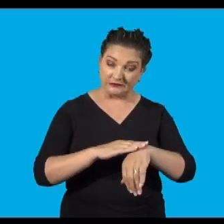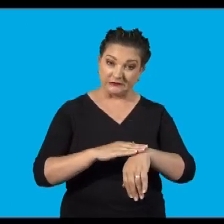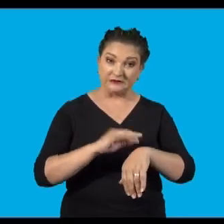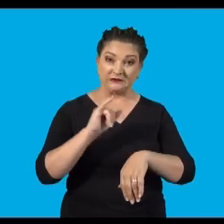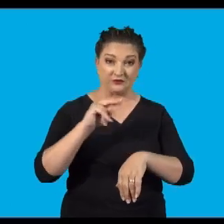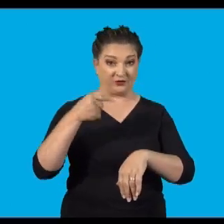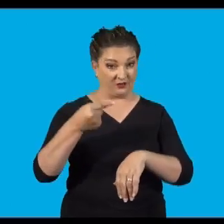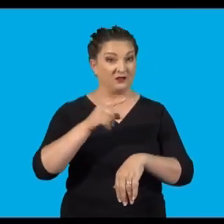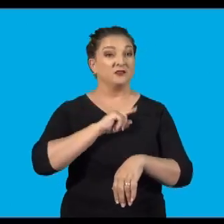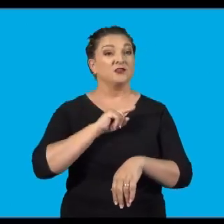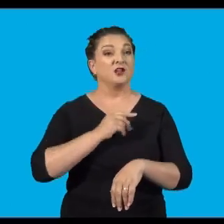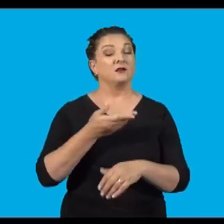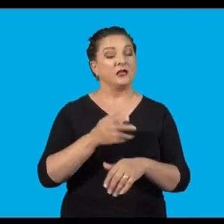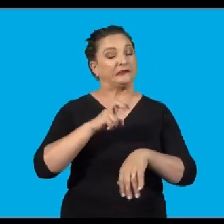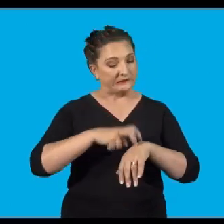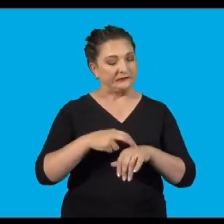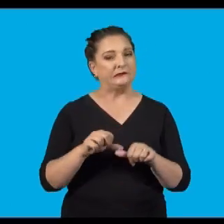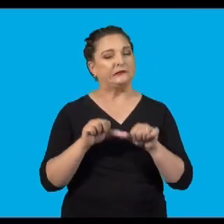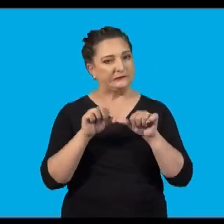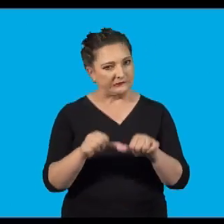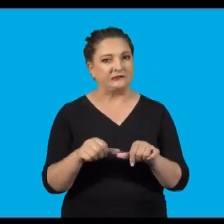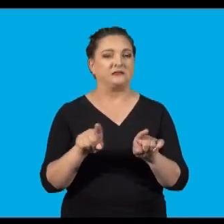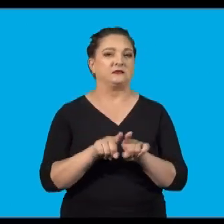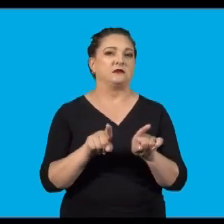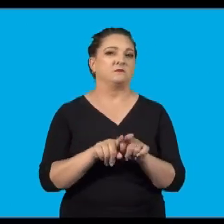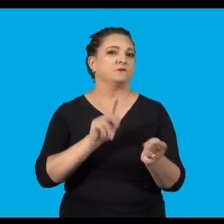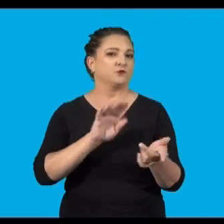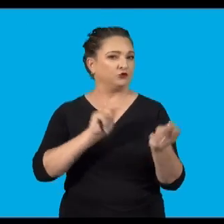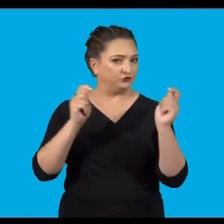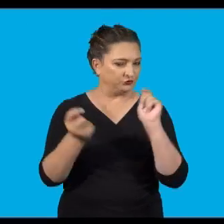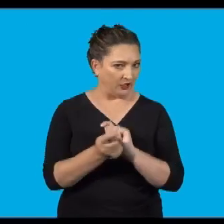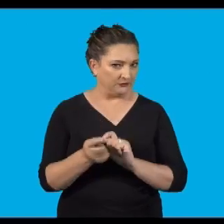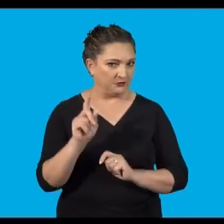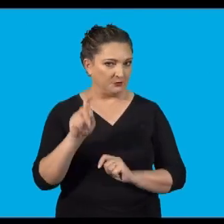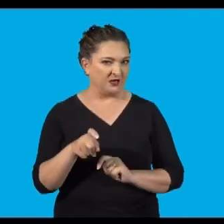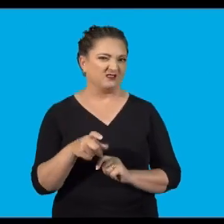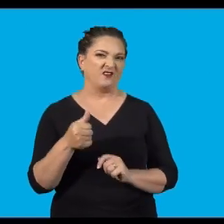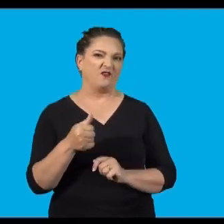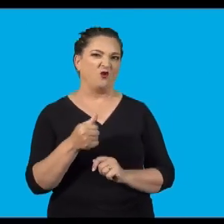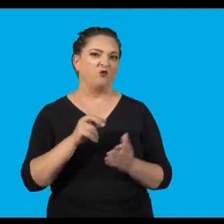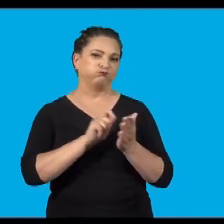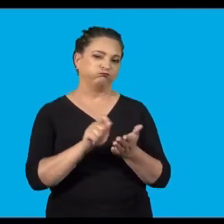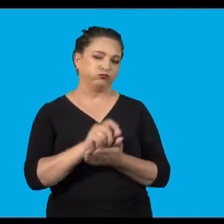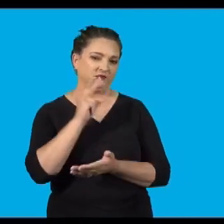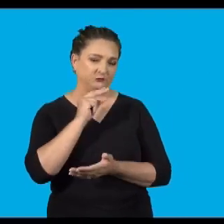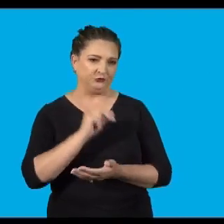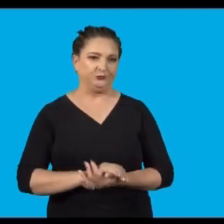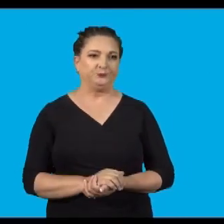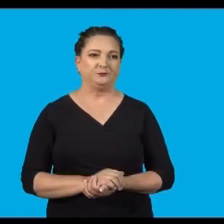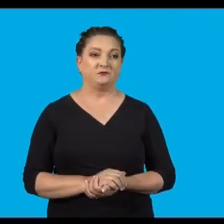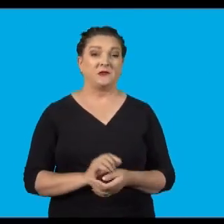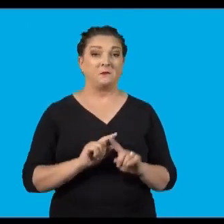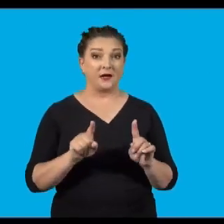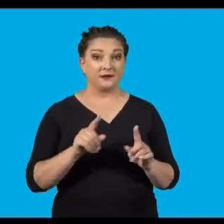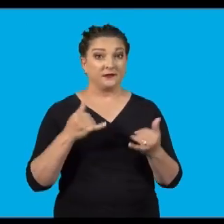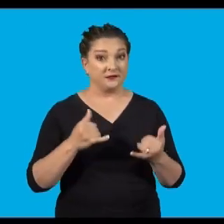remember I have to have it in the present, in the continuous tense as well when I'm changing to the reported speech,